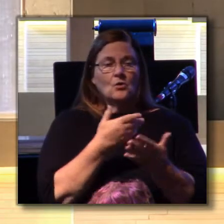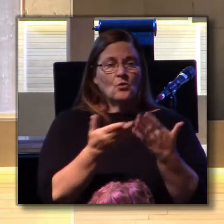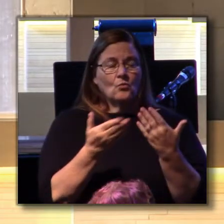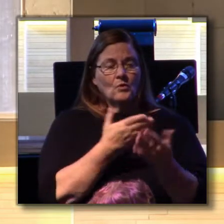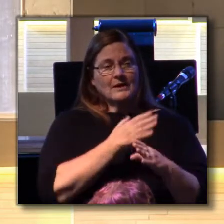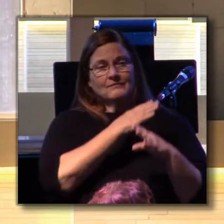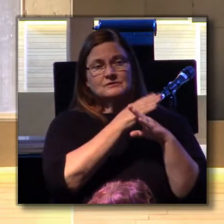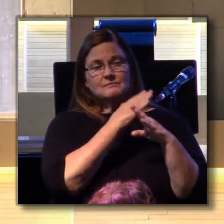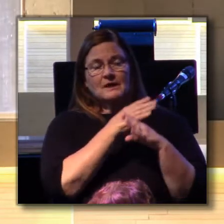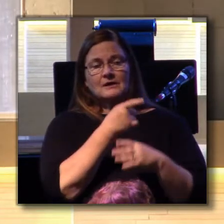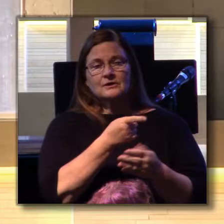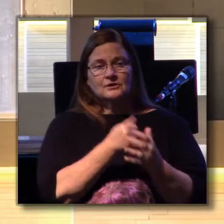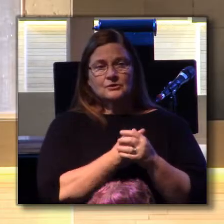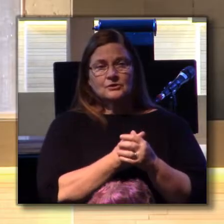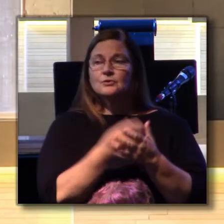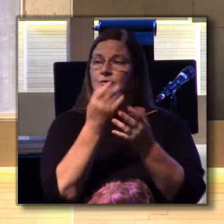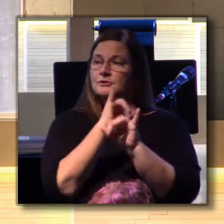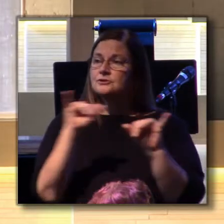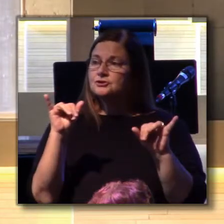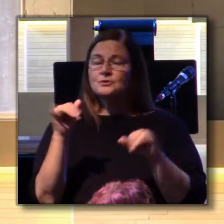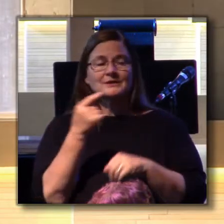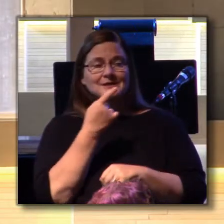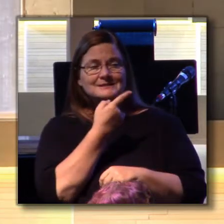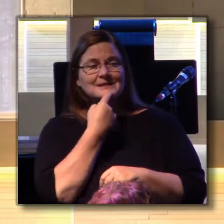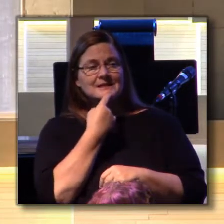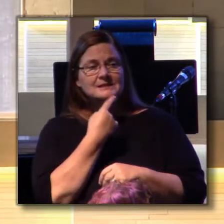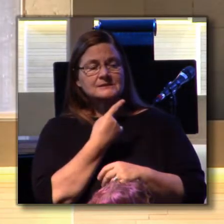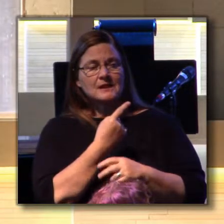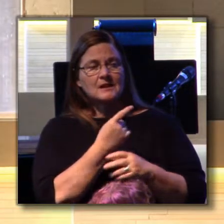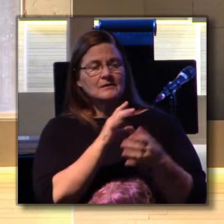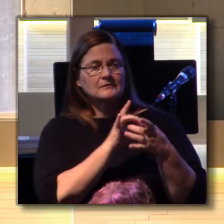Yeshua says, let that go and come to me.